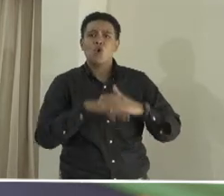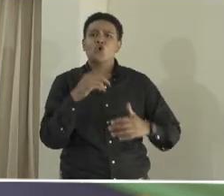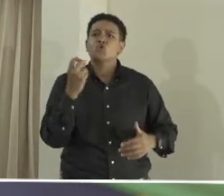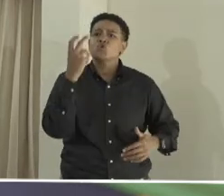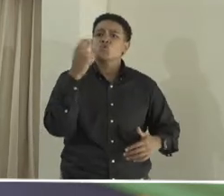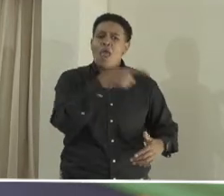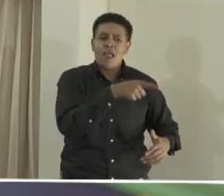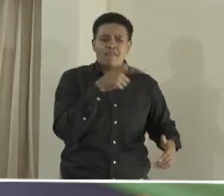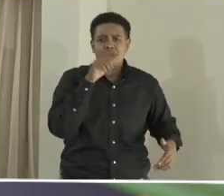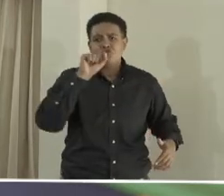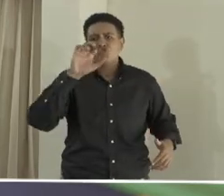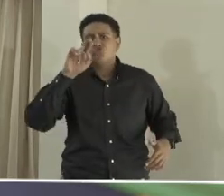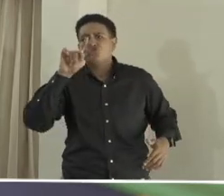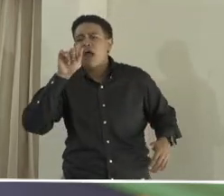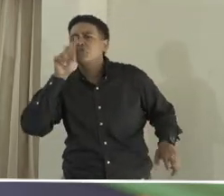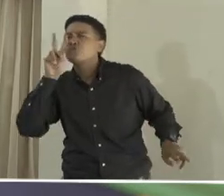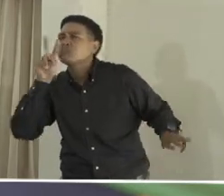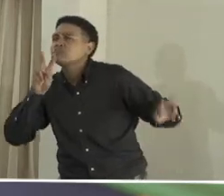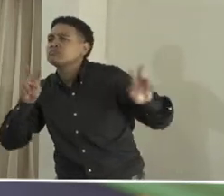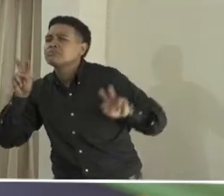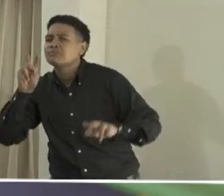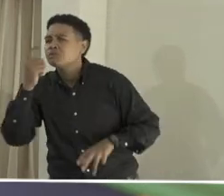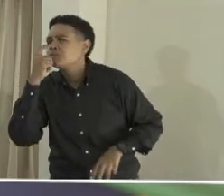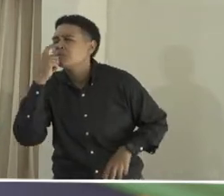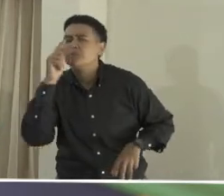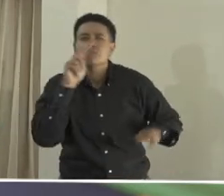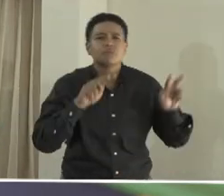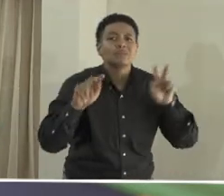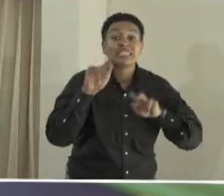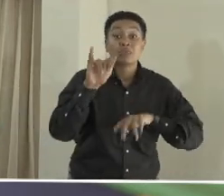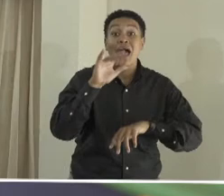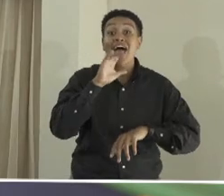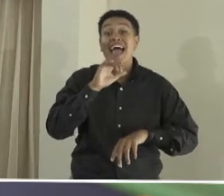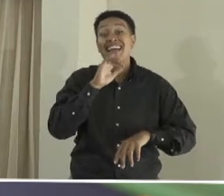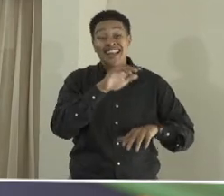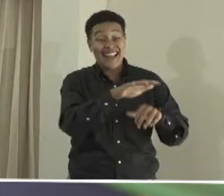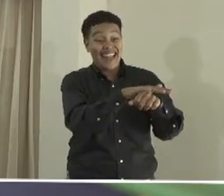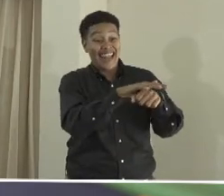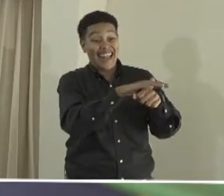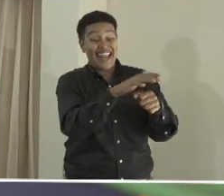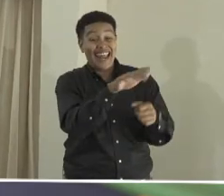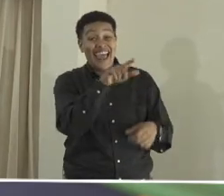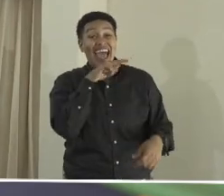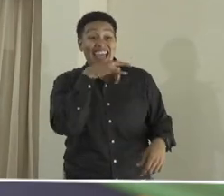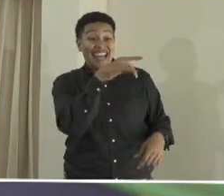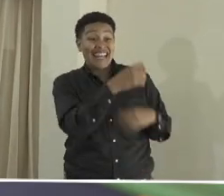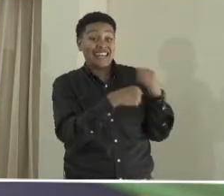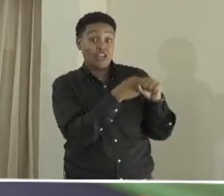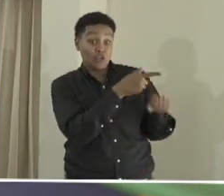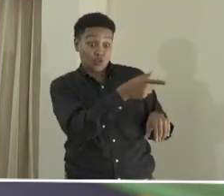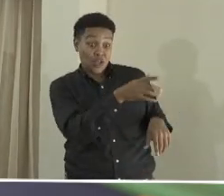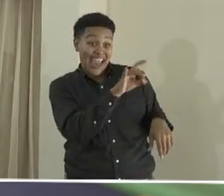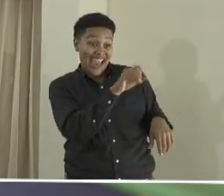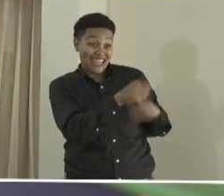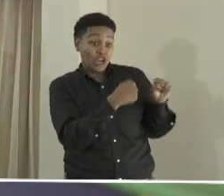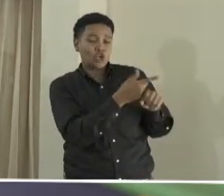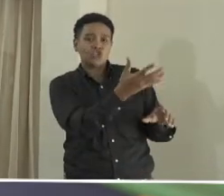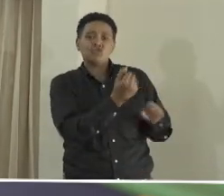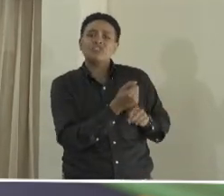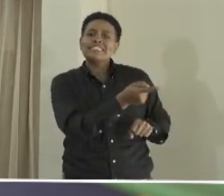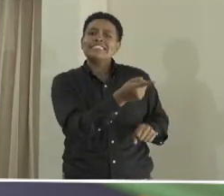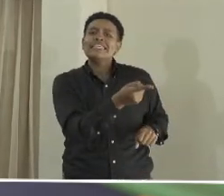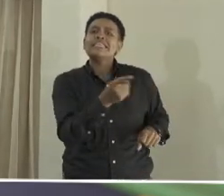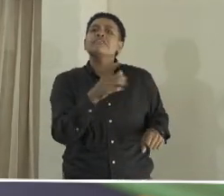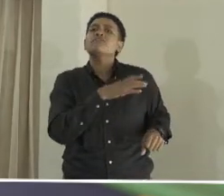spies who went to spy out the land. At 80 years old, he received this commission. He died at